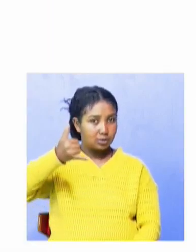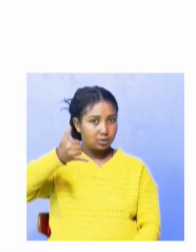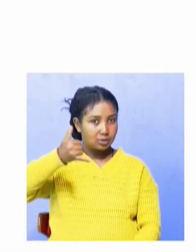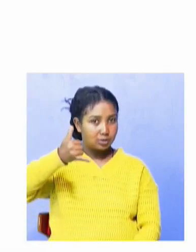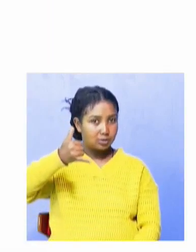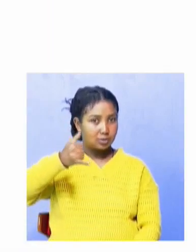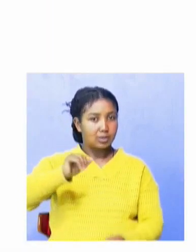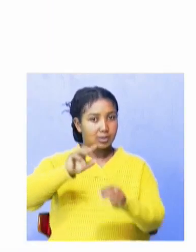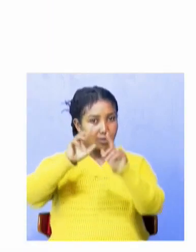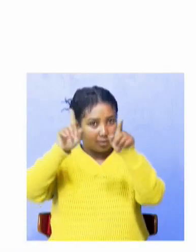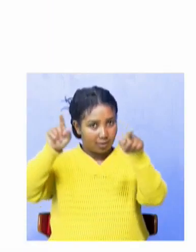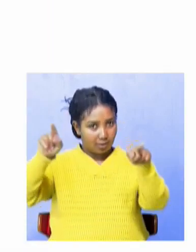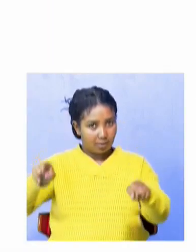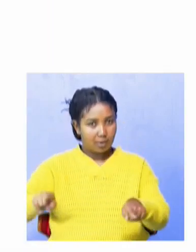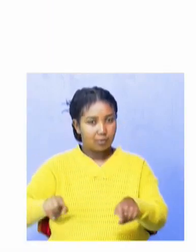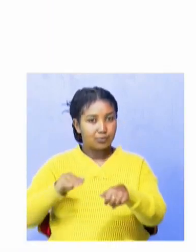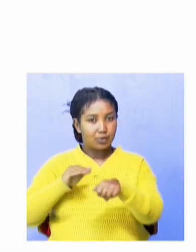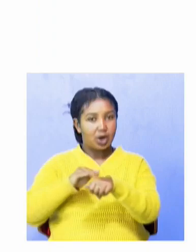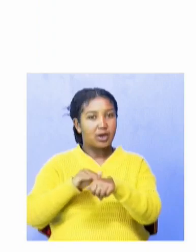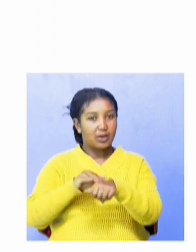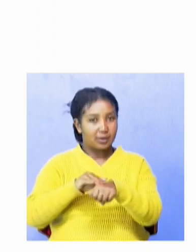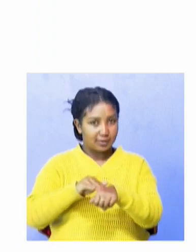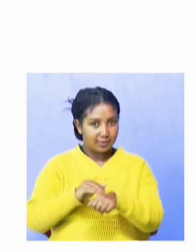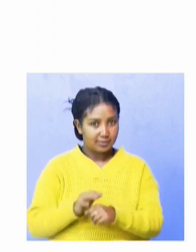in the brackets ring.